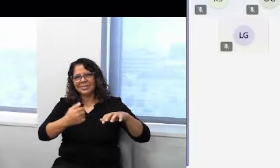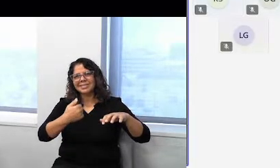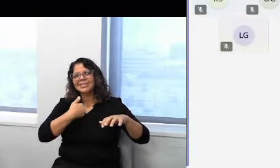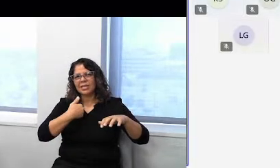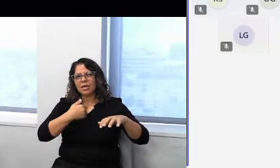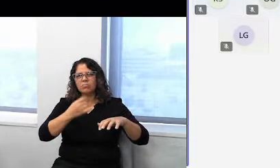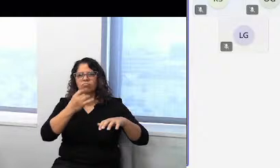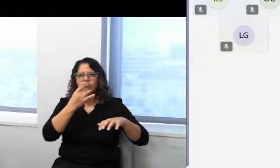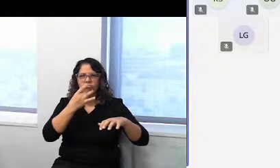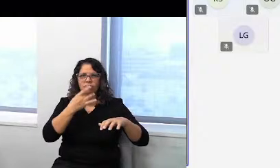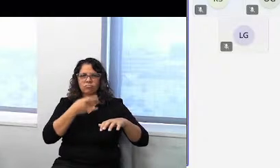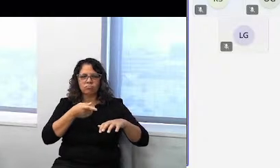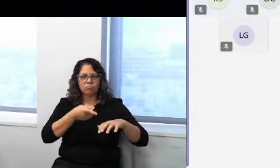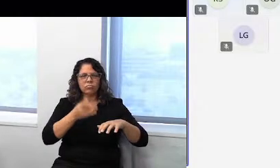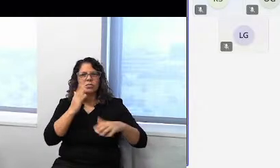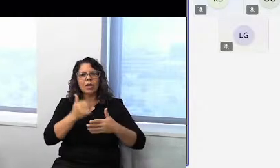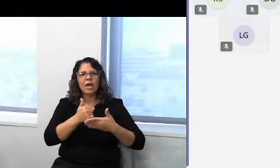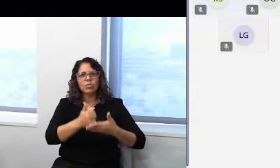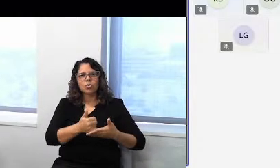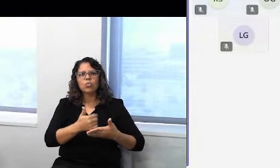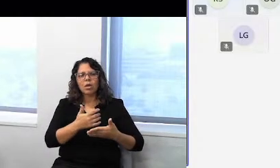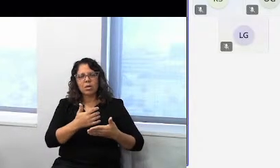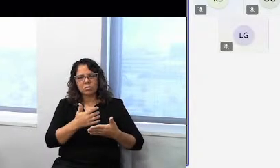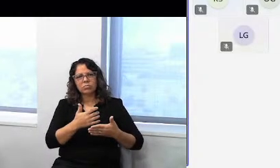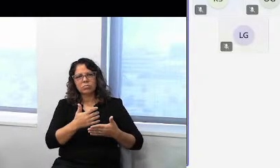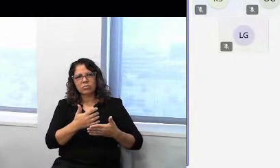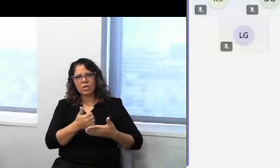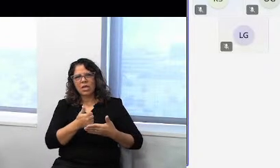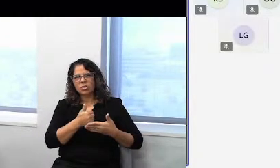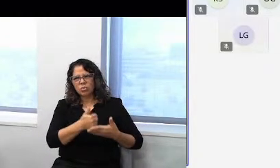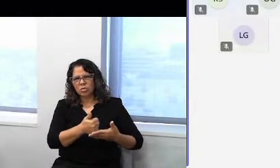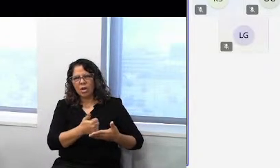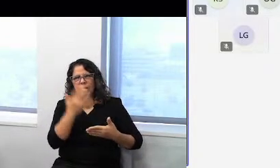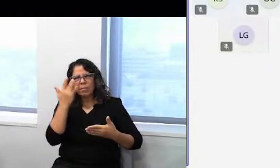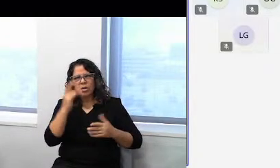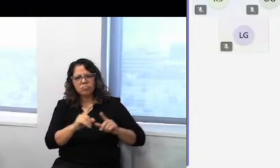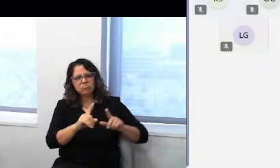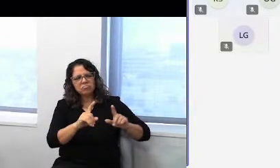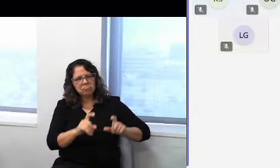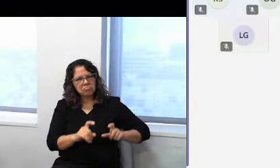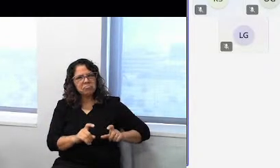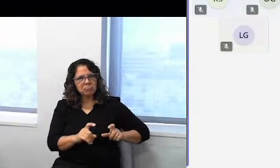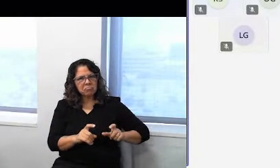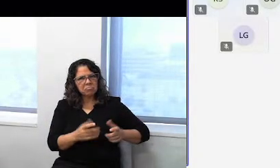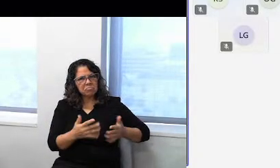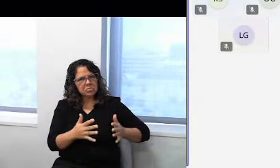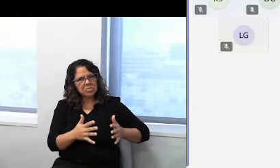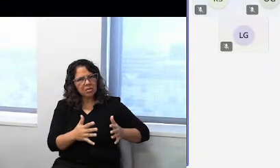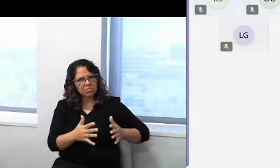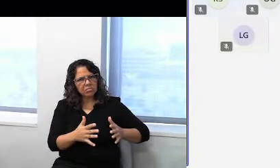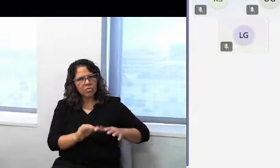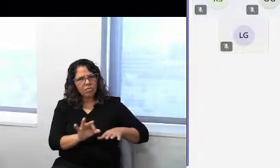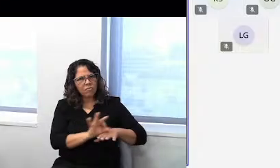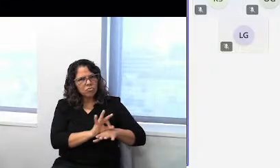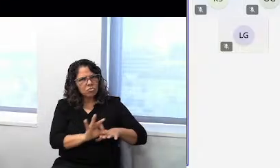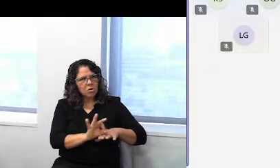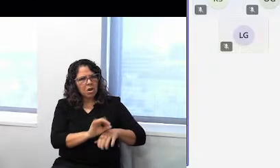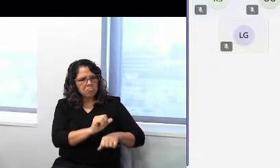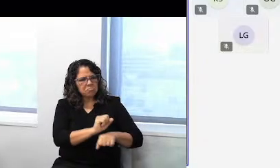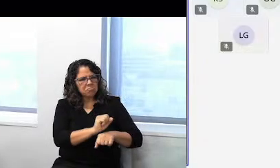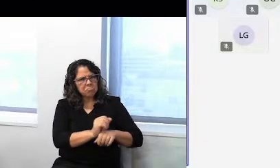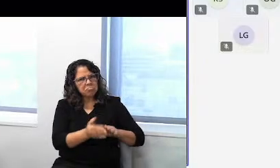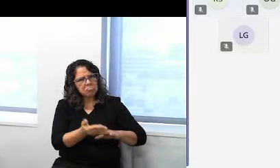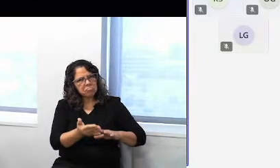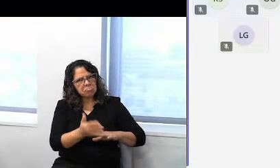being energized, and there's being testing associated with it, and it's going to come online officially very soon. It's part of the sequence in how you do